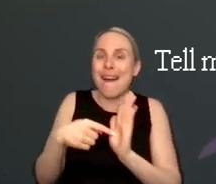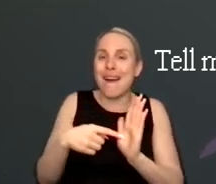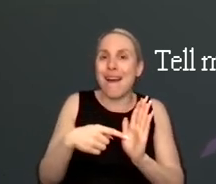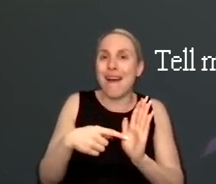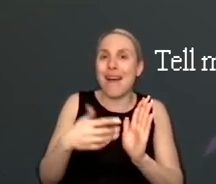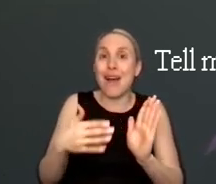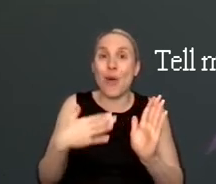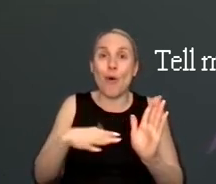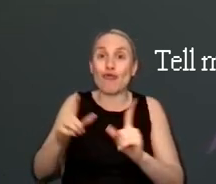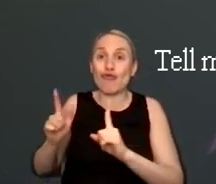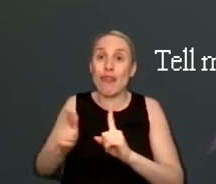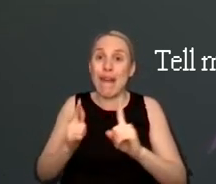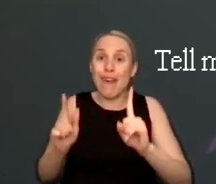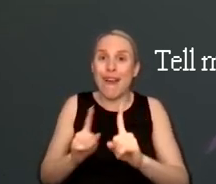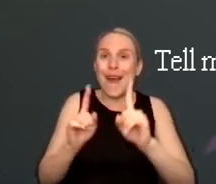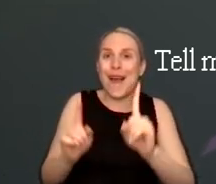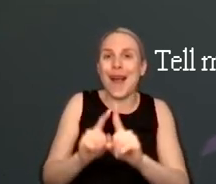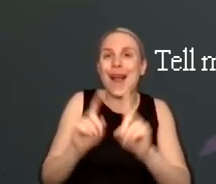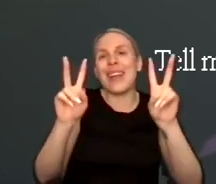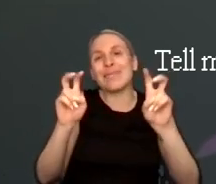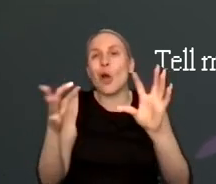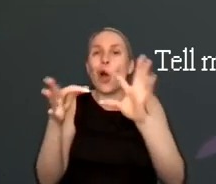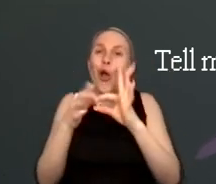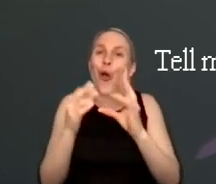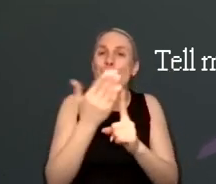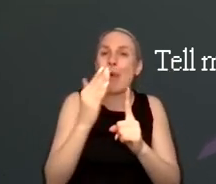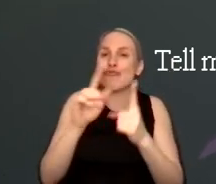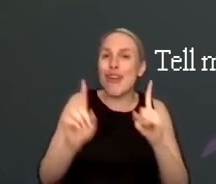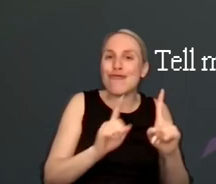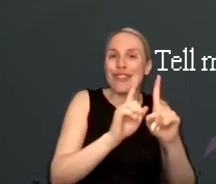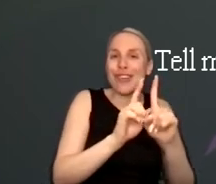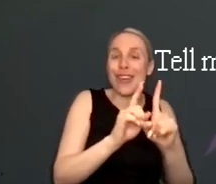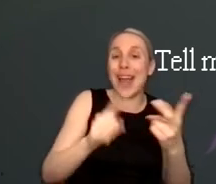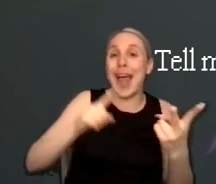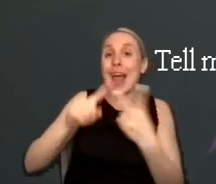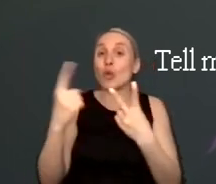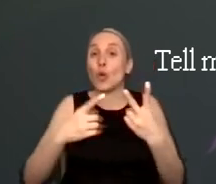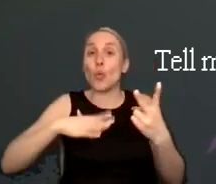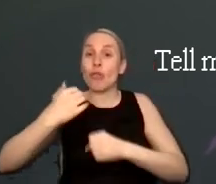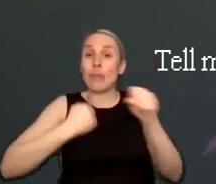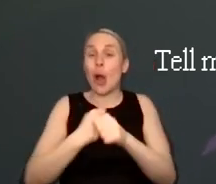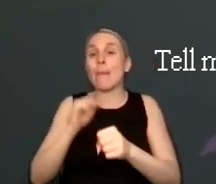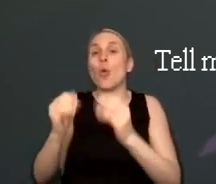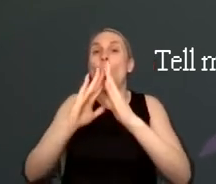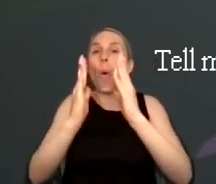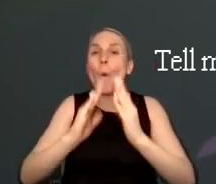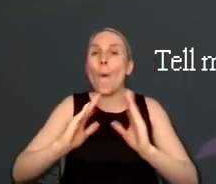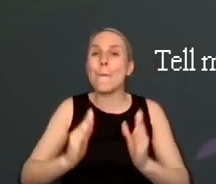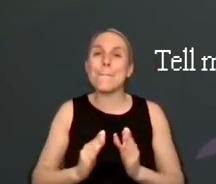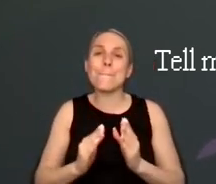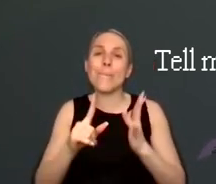as co-librarians, and who would you want as your orb? Ooh, dream orbs. Mm. Yeah. Dream